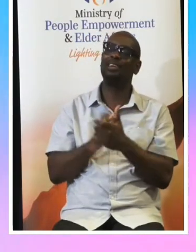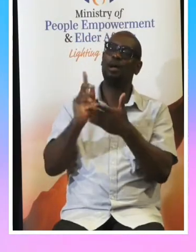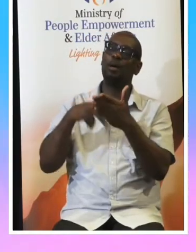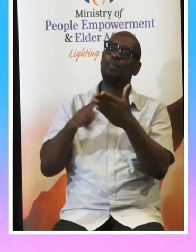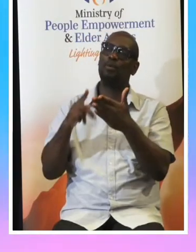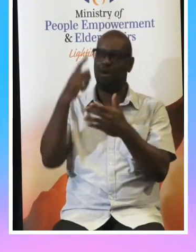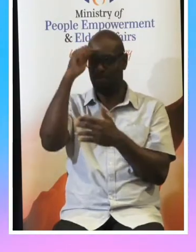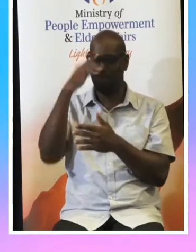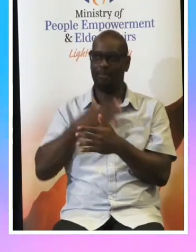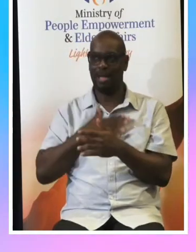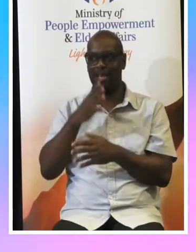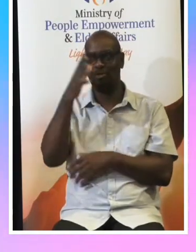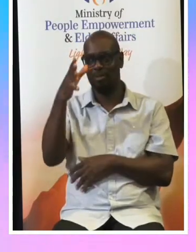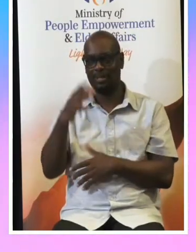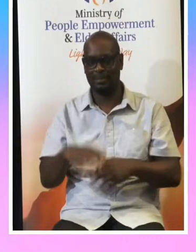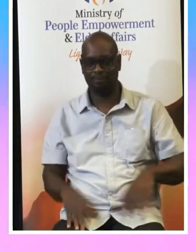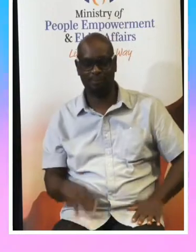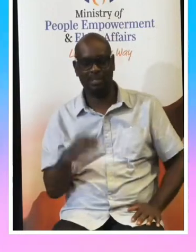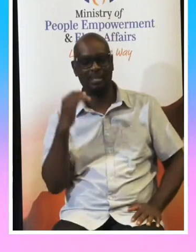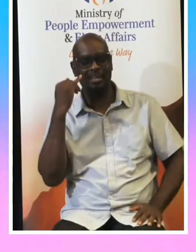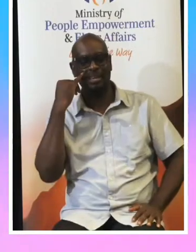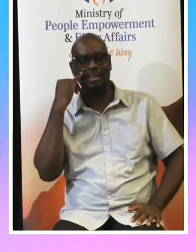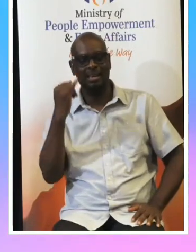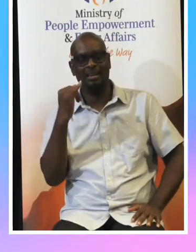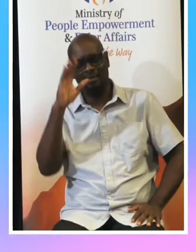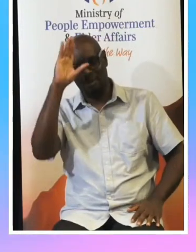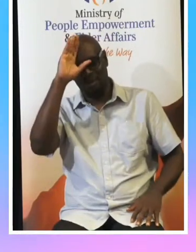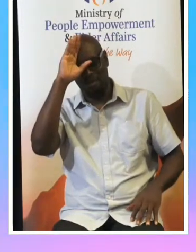If a boy's ability to change the world